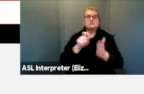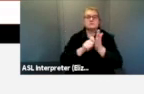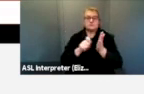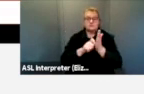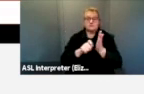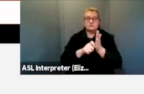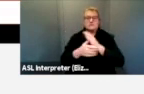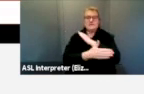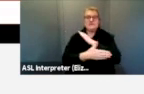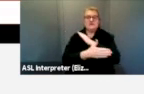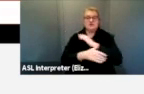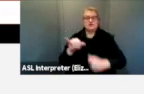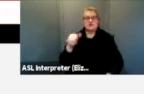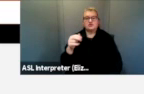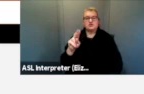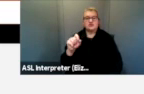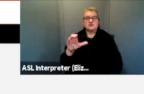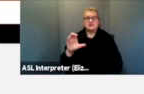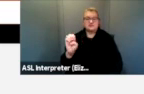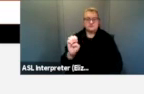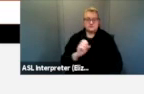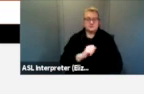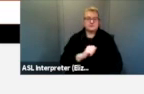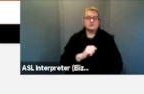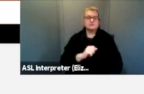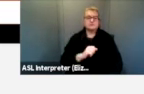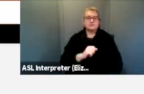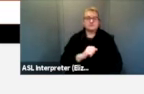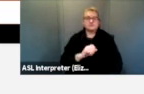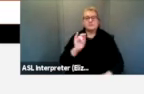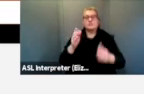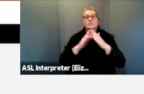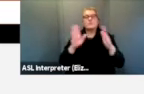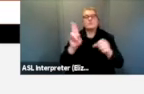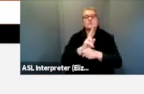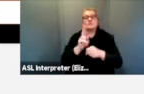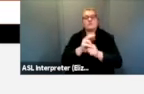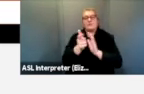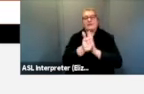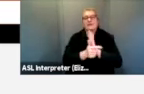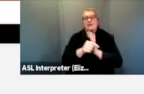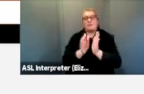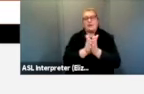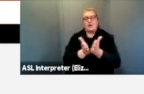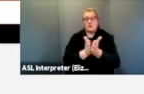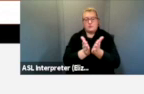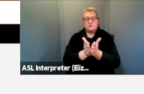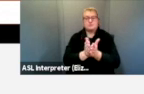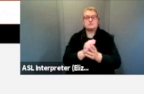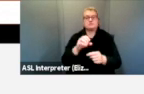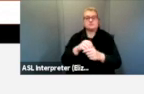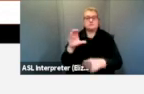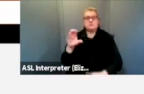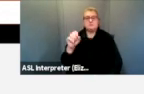he's an English jurist, and this is The Country Justice is perhaps the most widely used legal manual in the colonies. Justices of